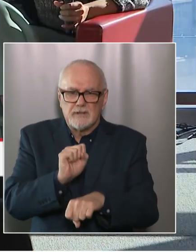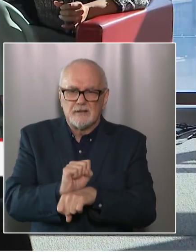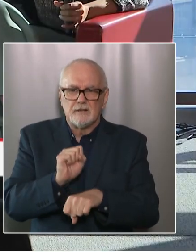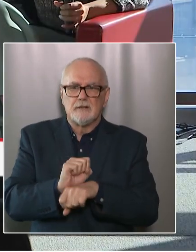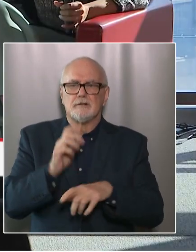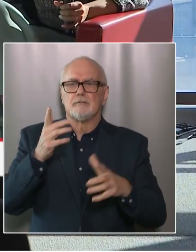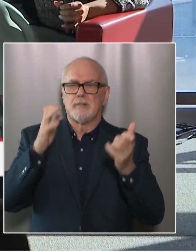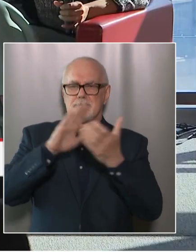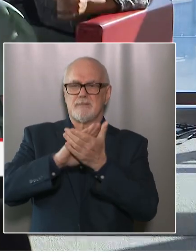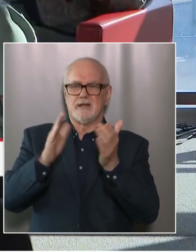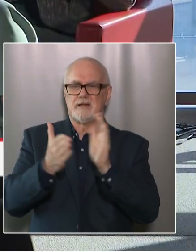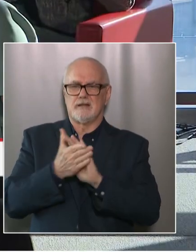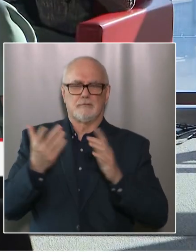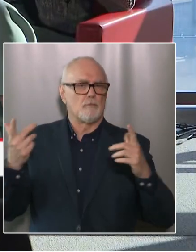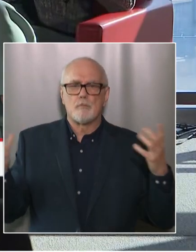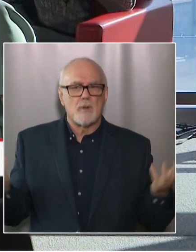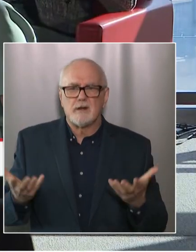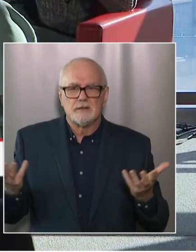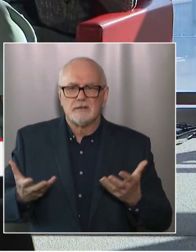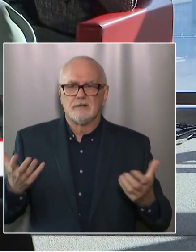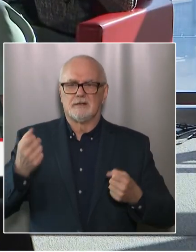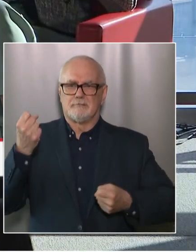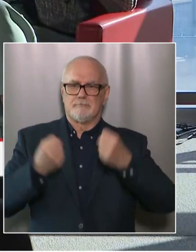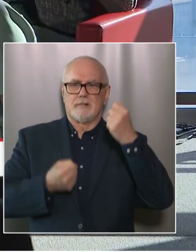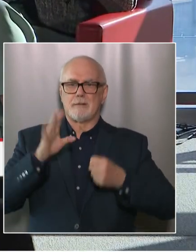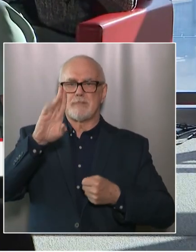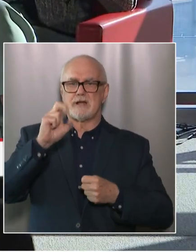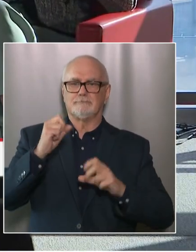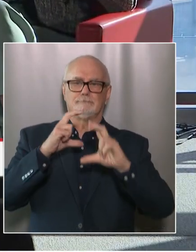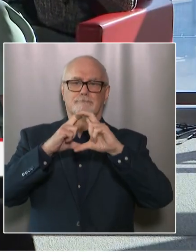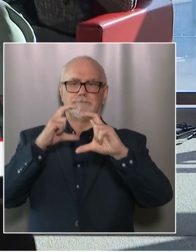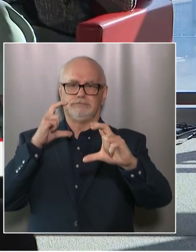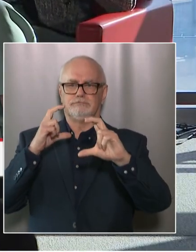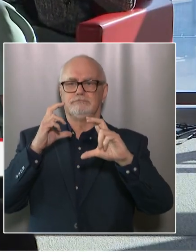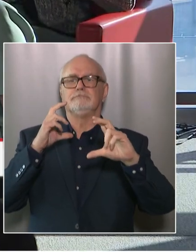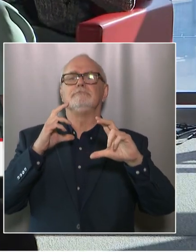in Washington, D.C. Is that correct? That is correct. That is correct. Okay, great.